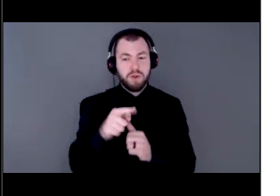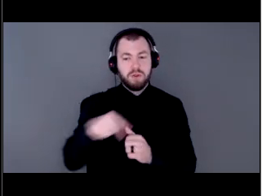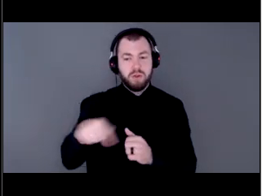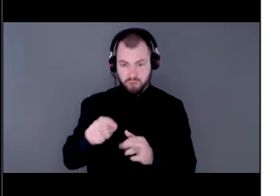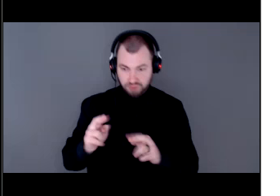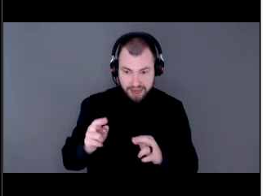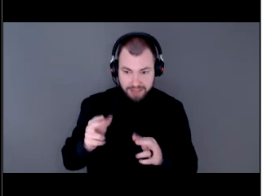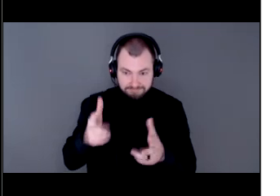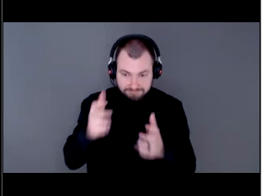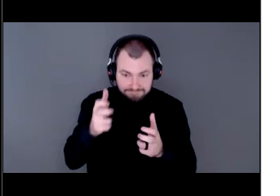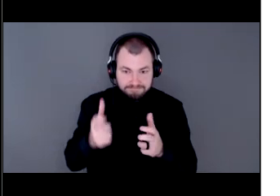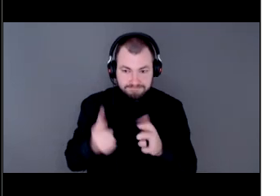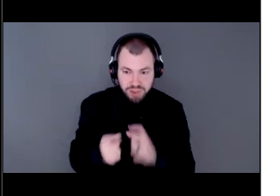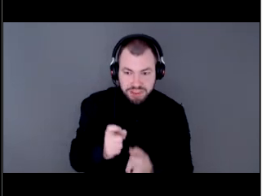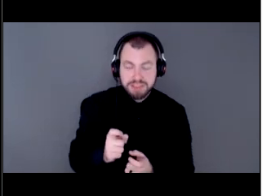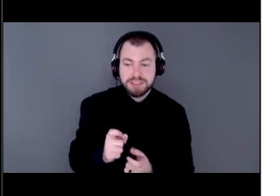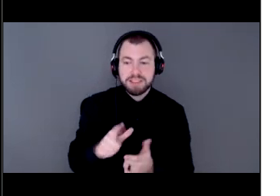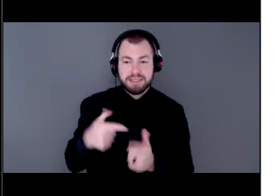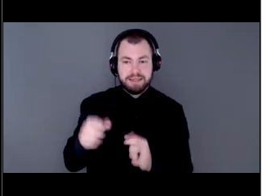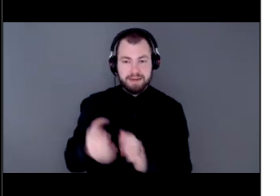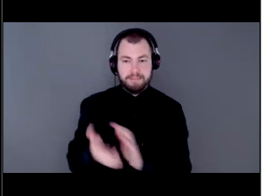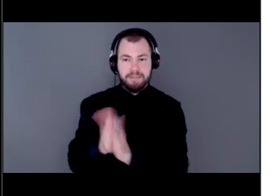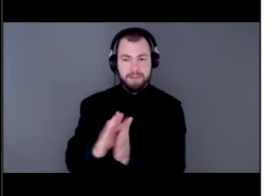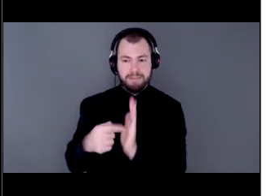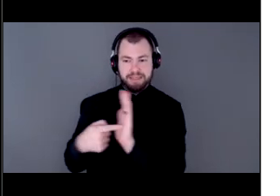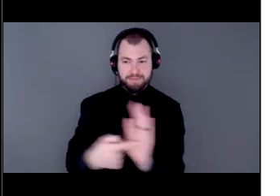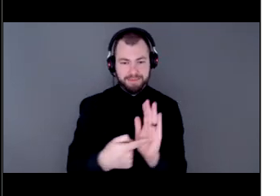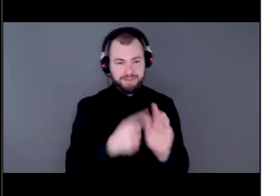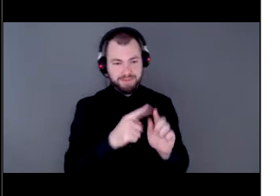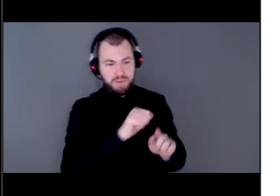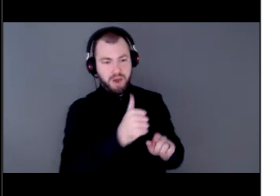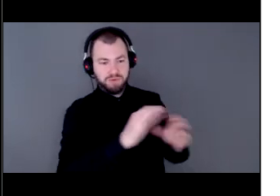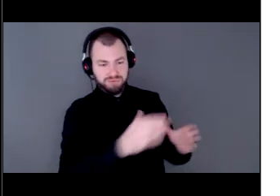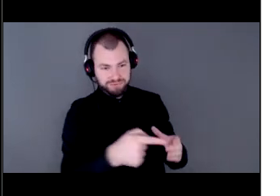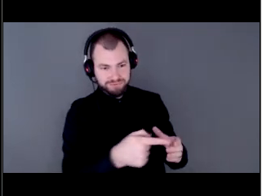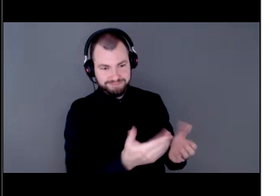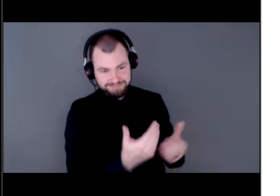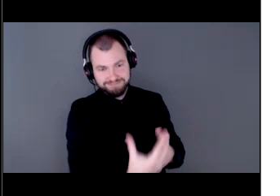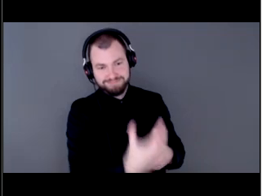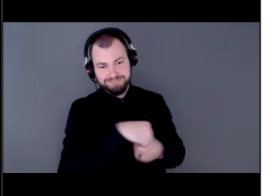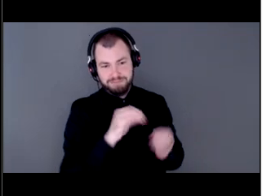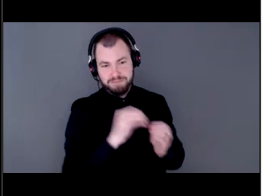the other groups who want to be on board with these activities.